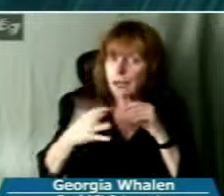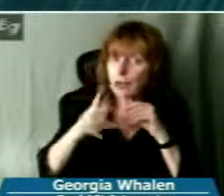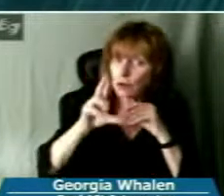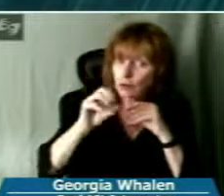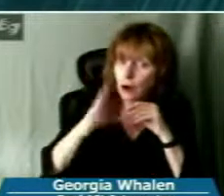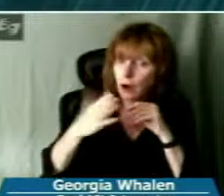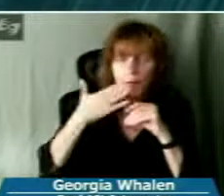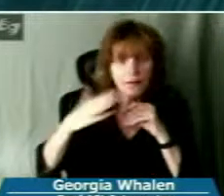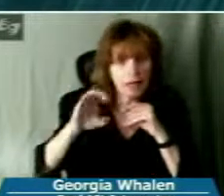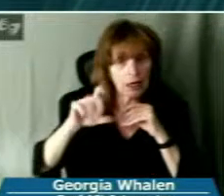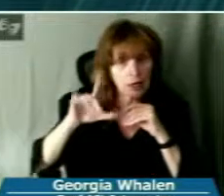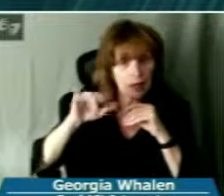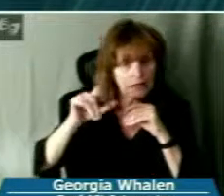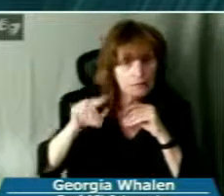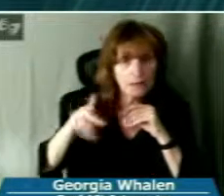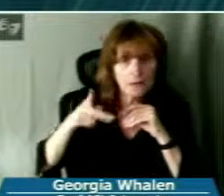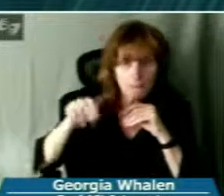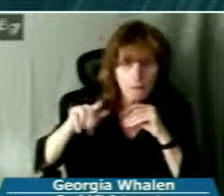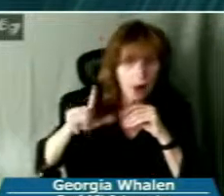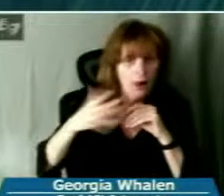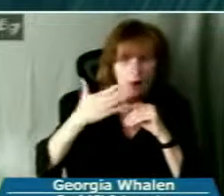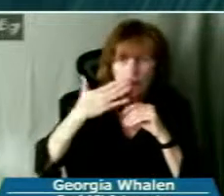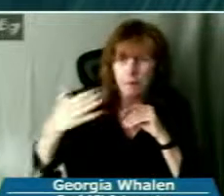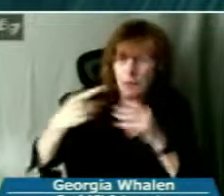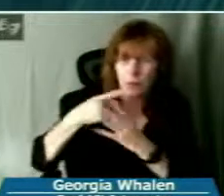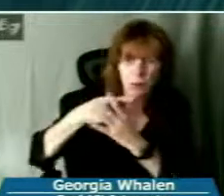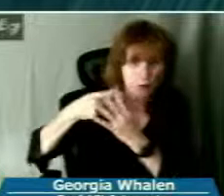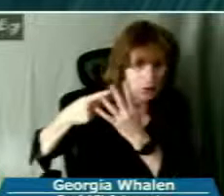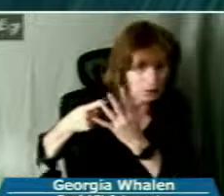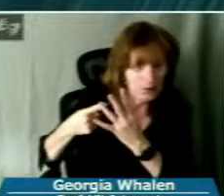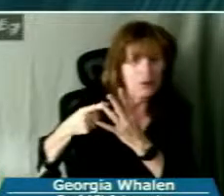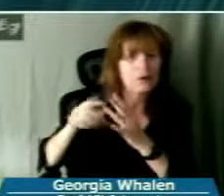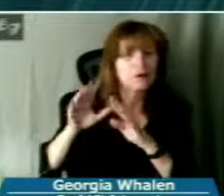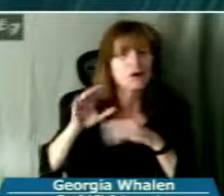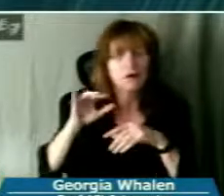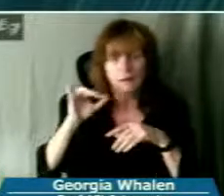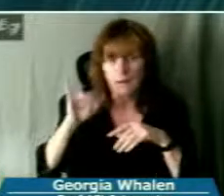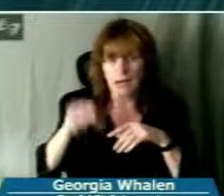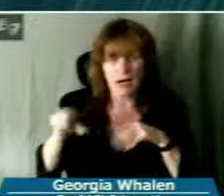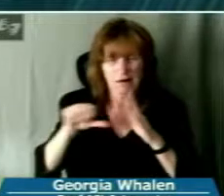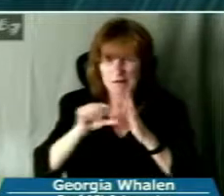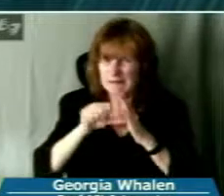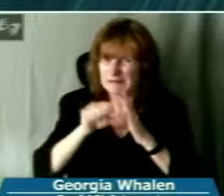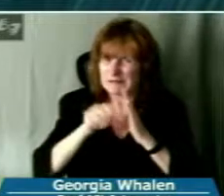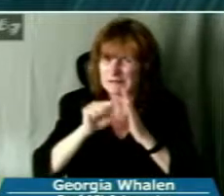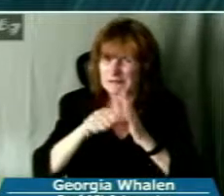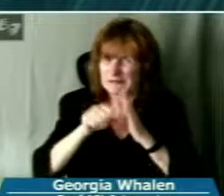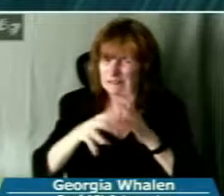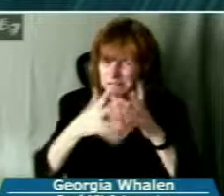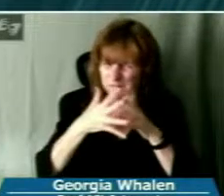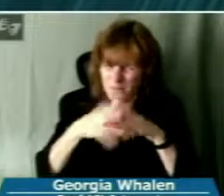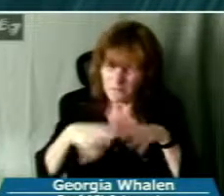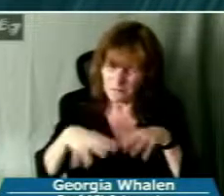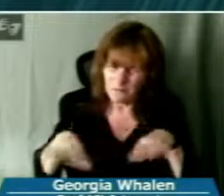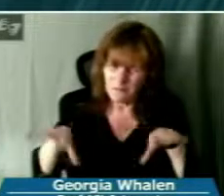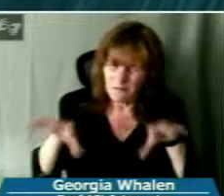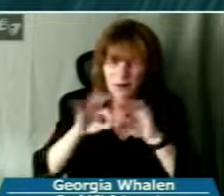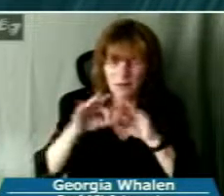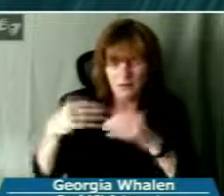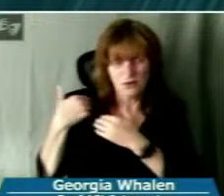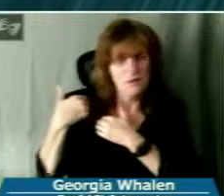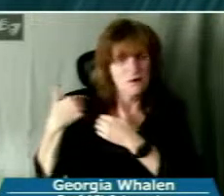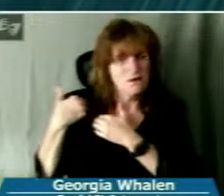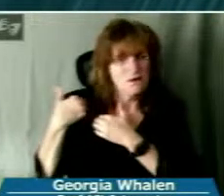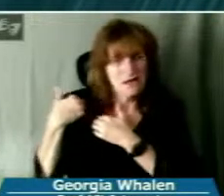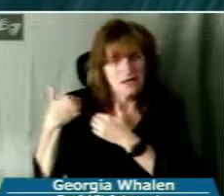really highlights the kind of lack of fundamental responsibility in this area that, everyone's got a little